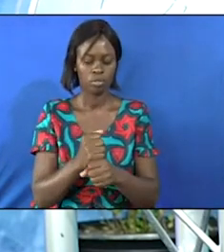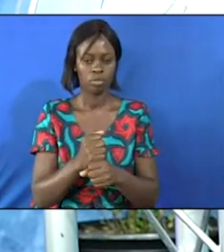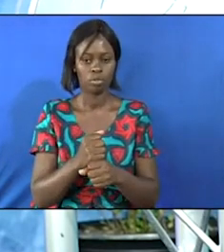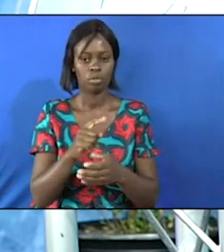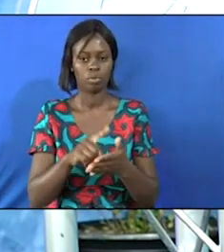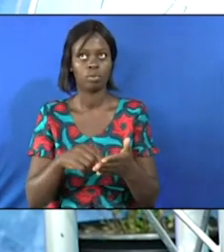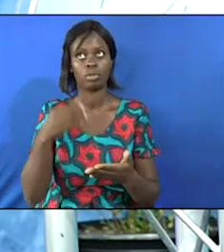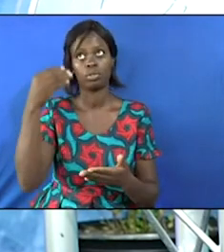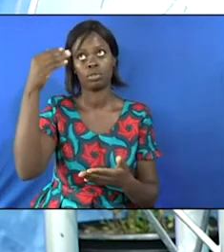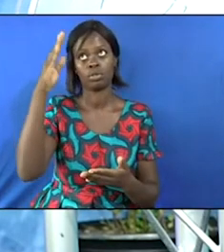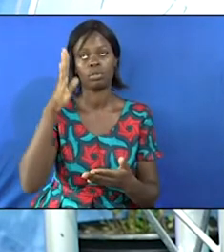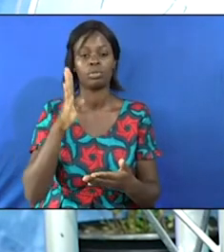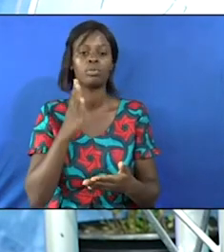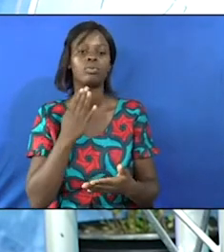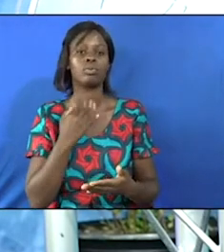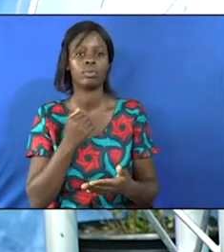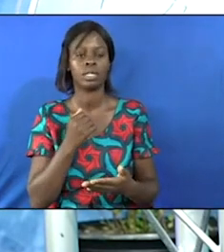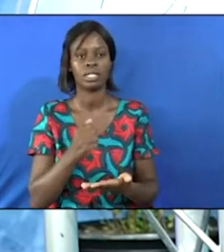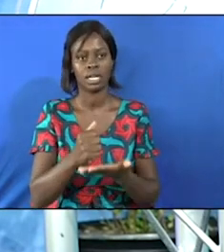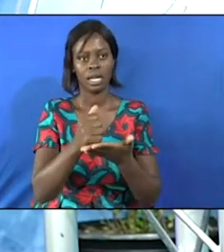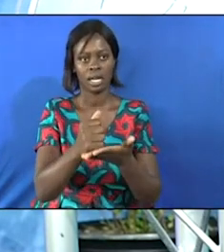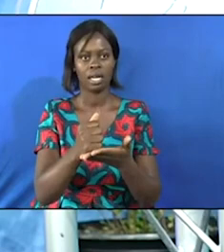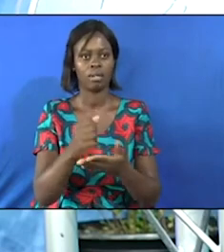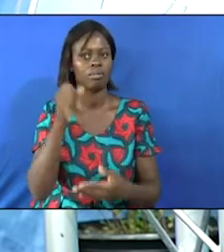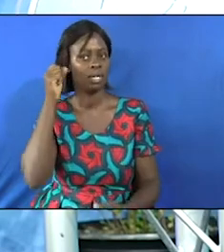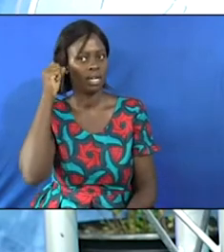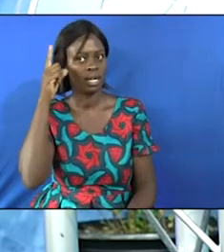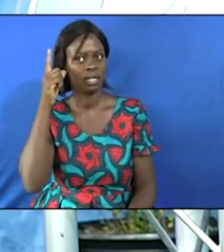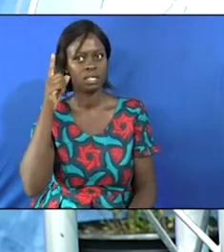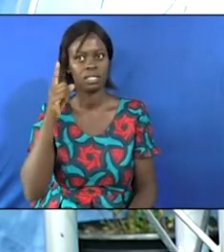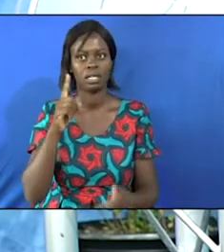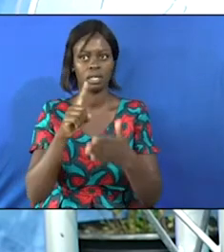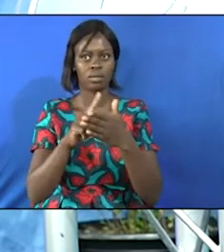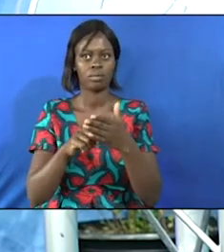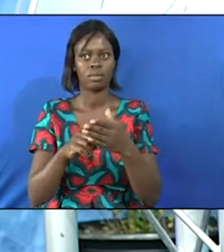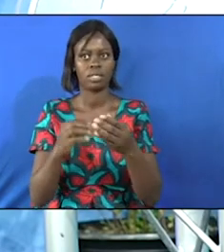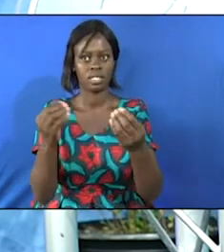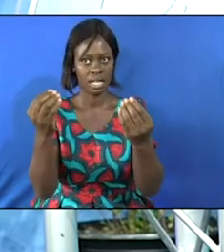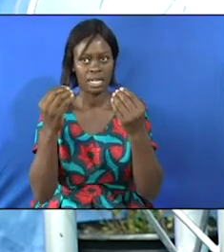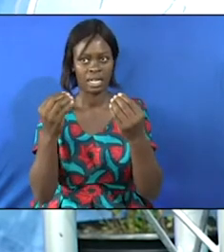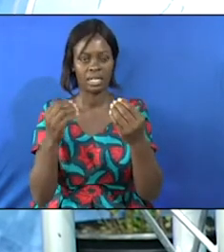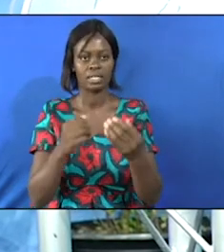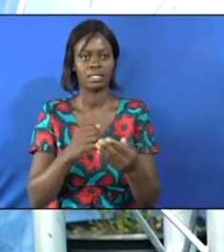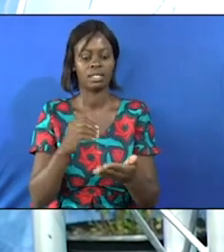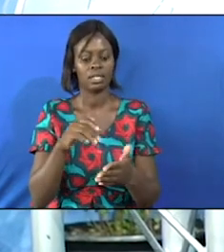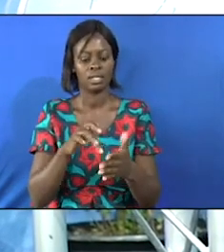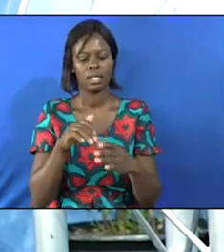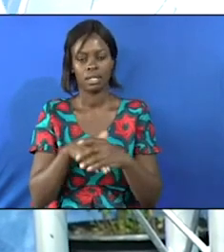to do, and help us to understand what we have just learnt. In Jesus' name, amen.